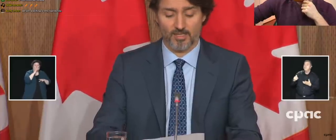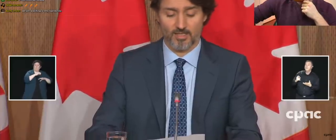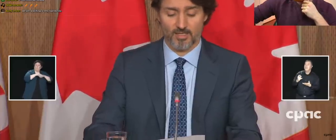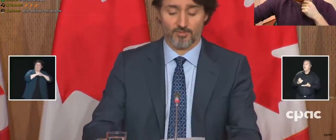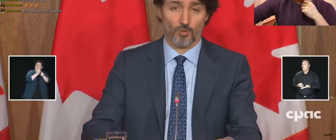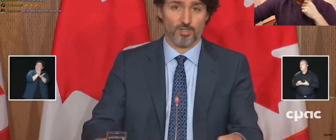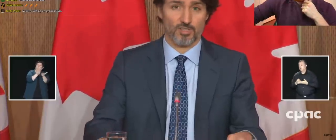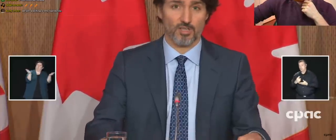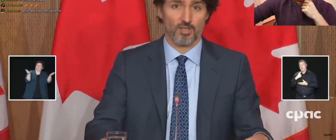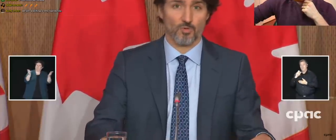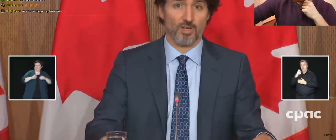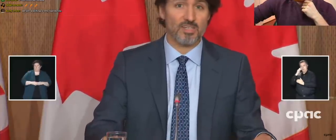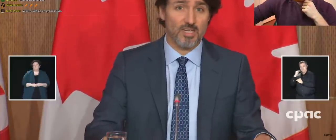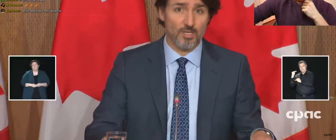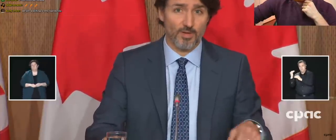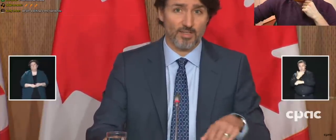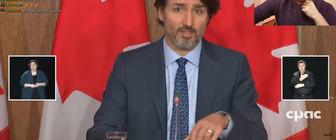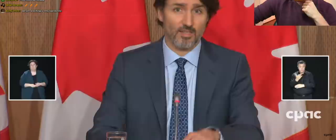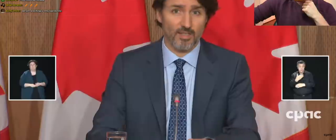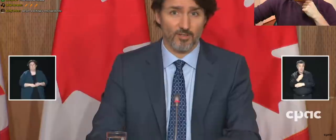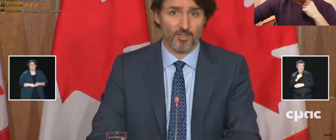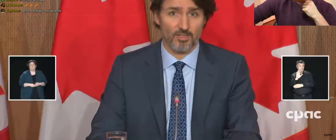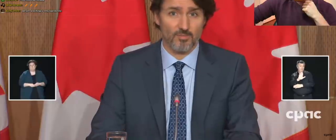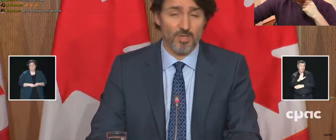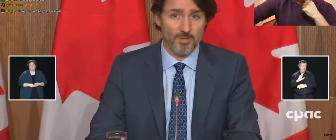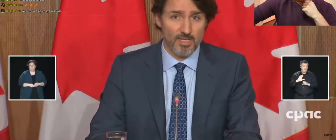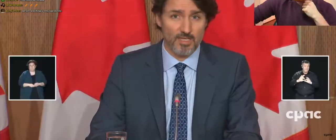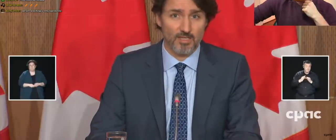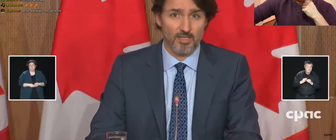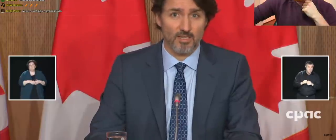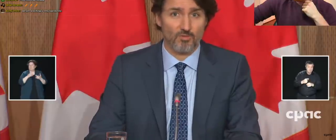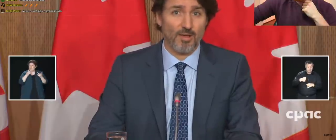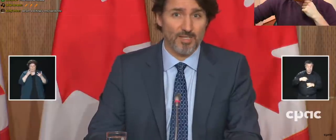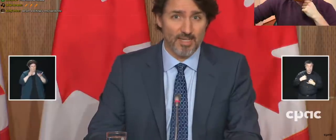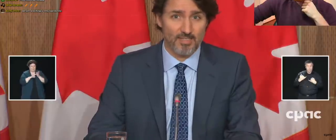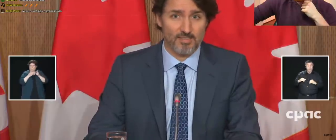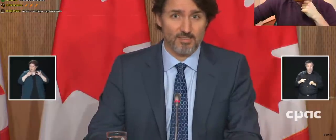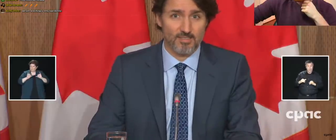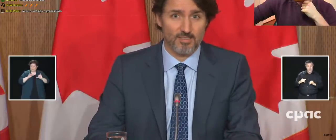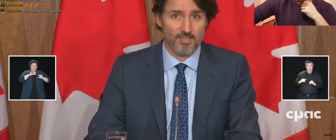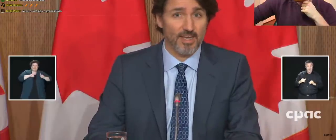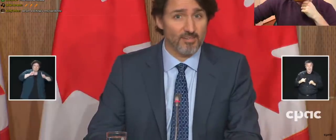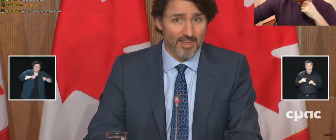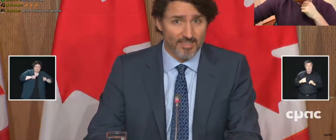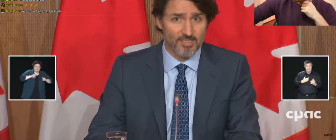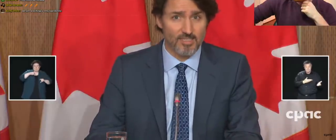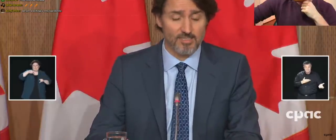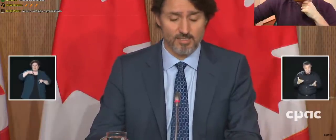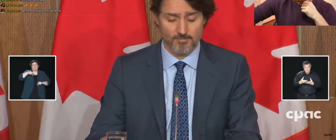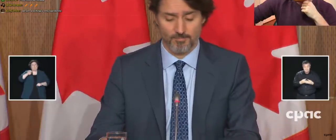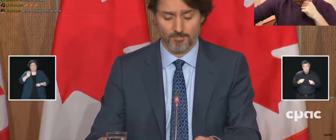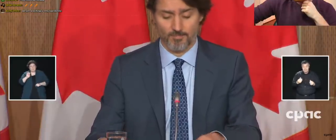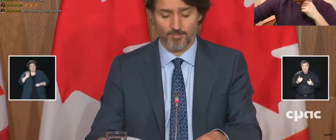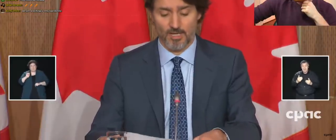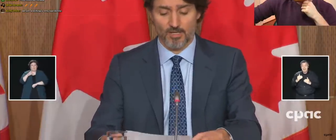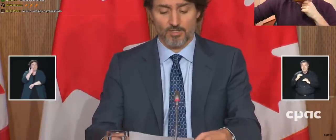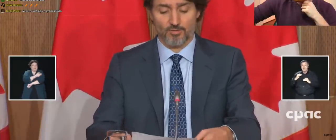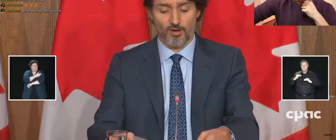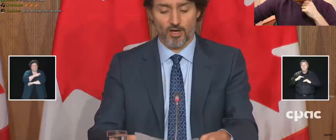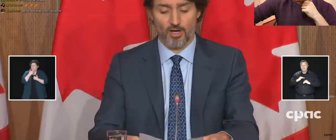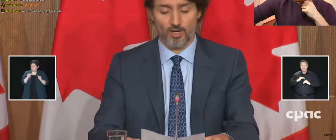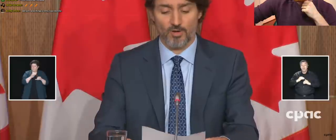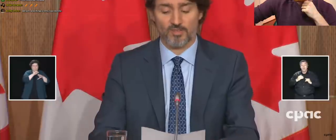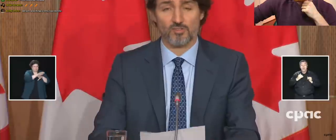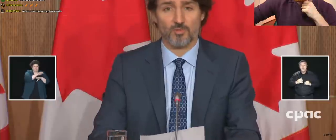family. And of course, we're continuing to deliver PPE, rapid tests, and vaccines.